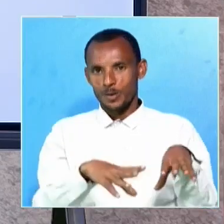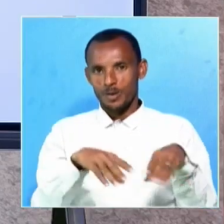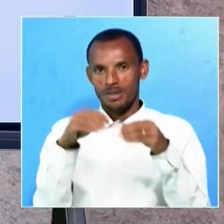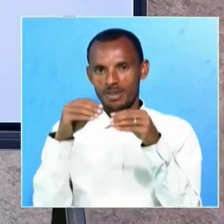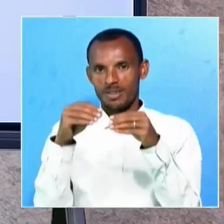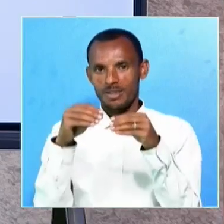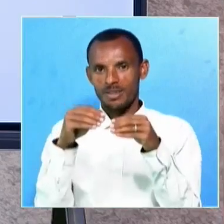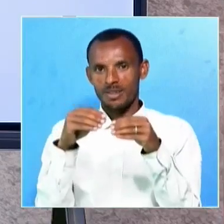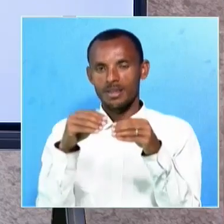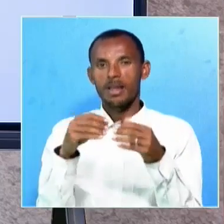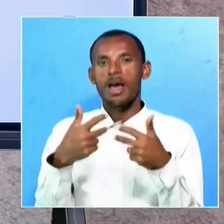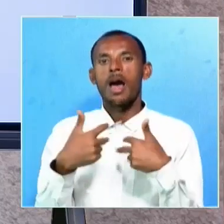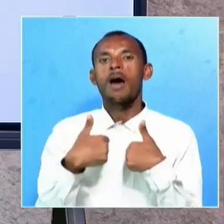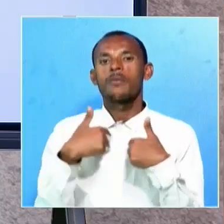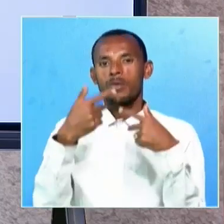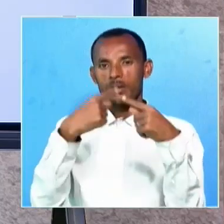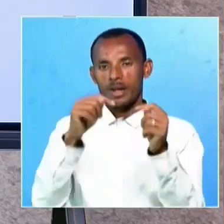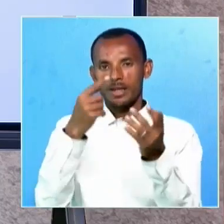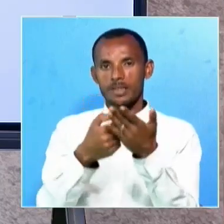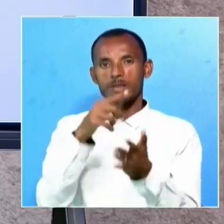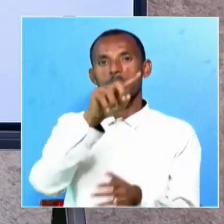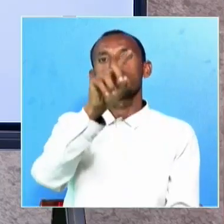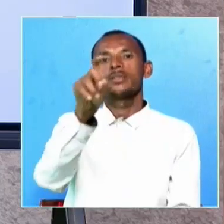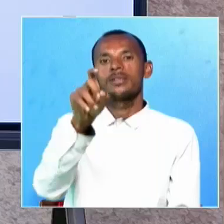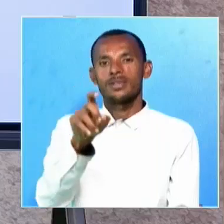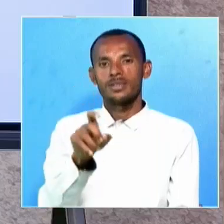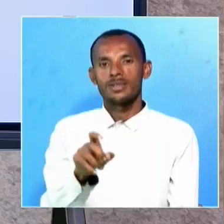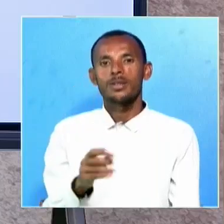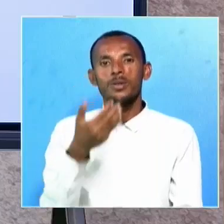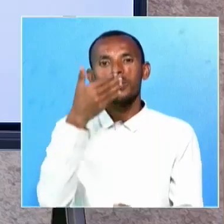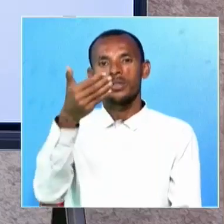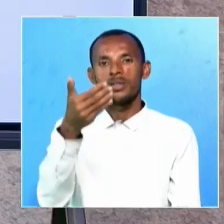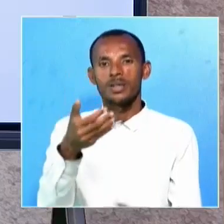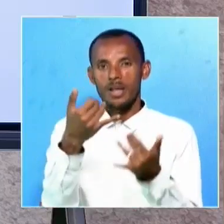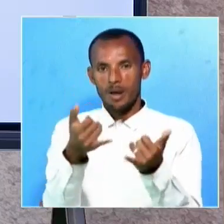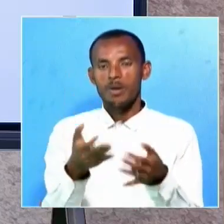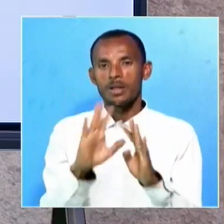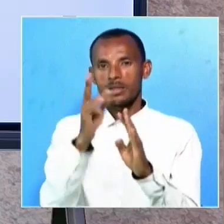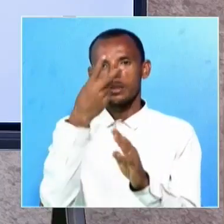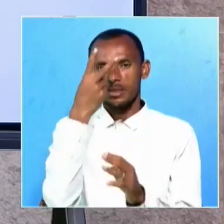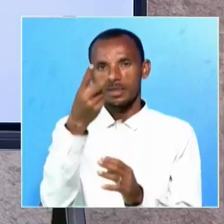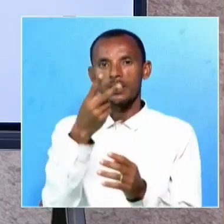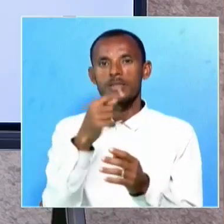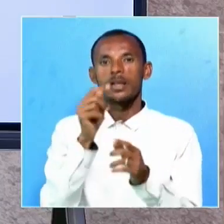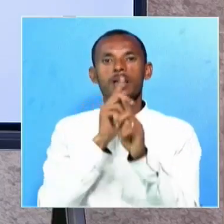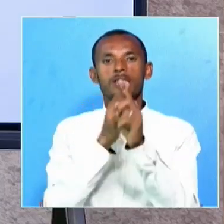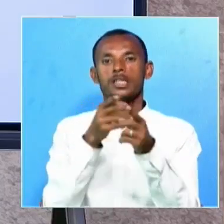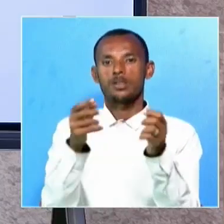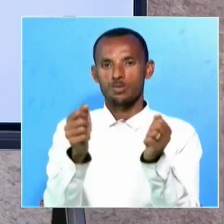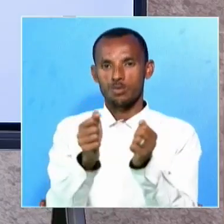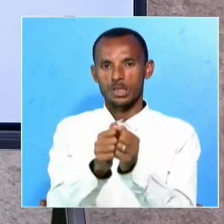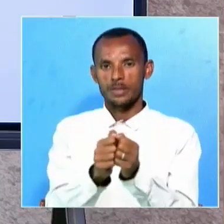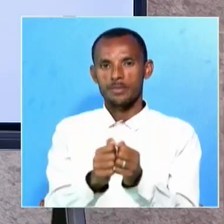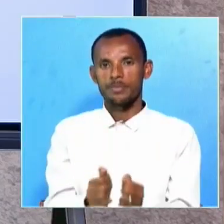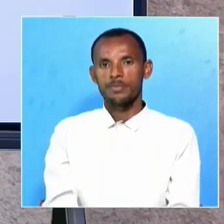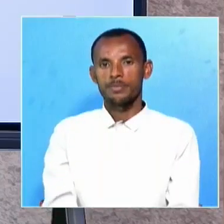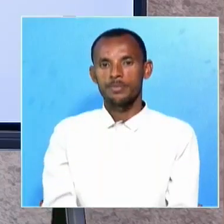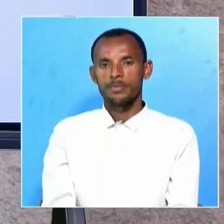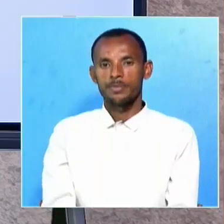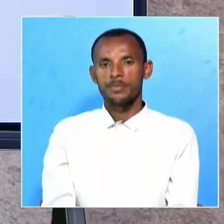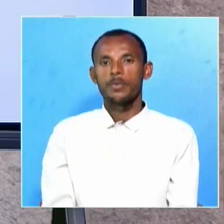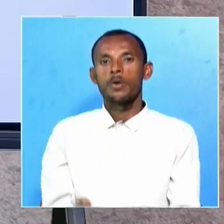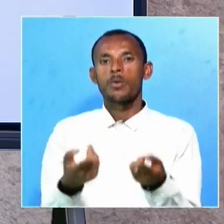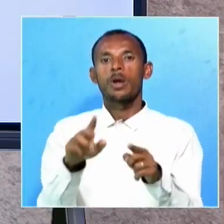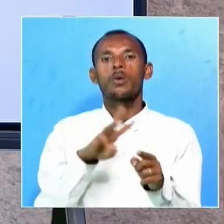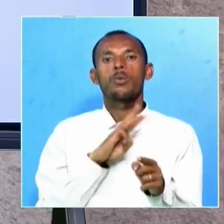Students, have you tried the question? Good. Now let's see the answer together. When